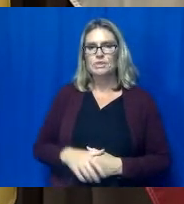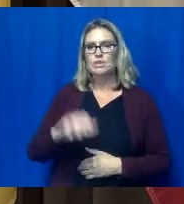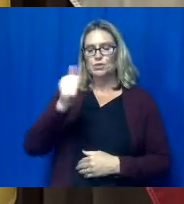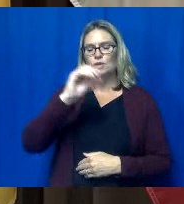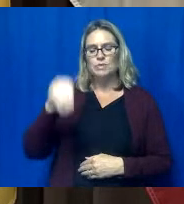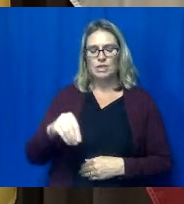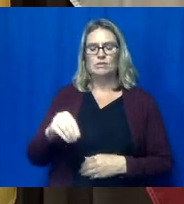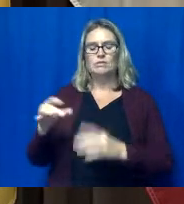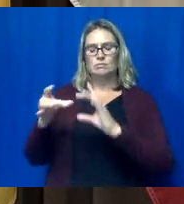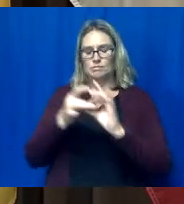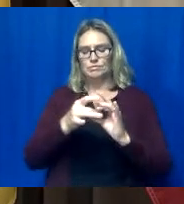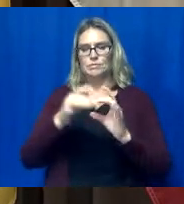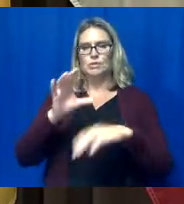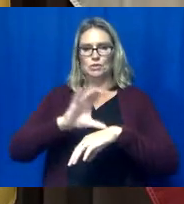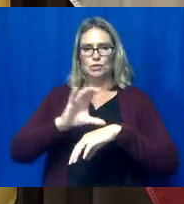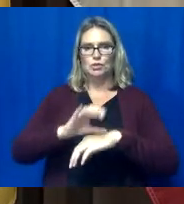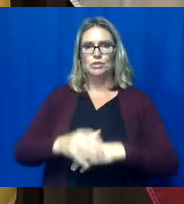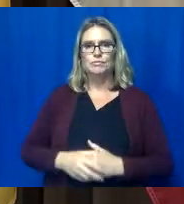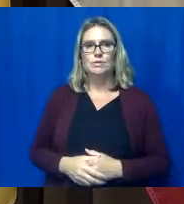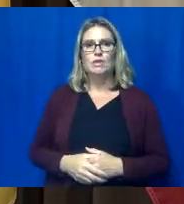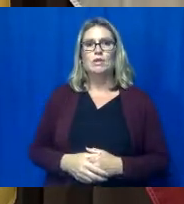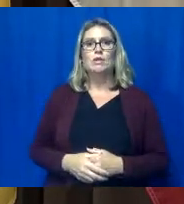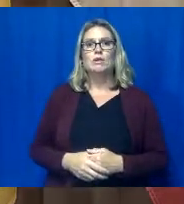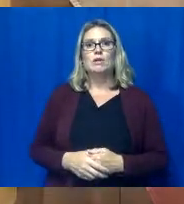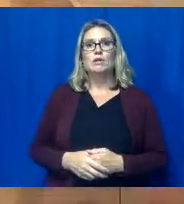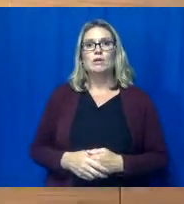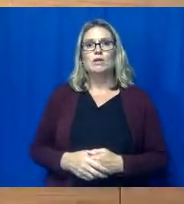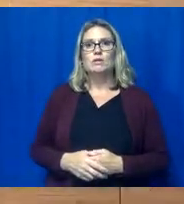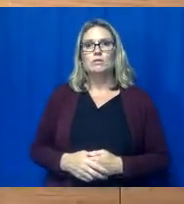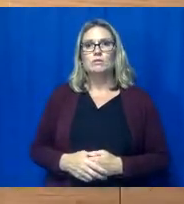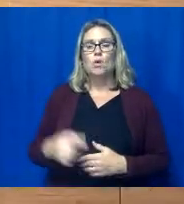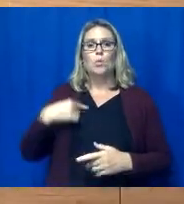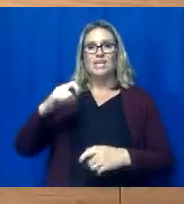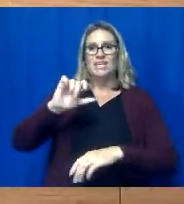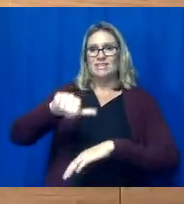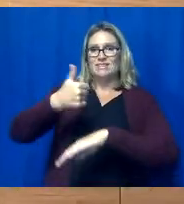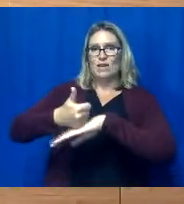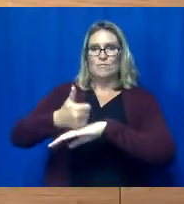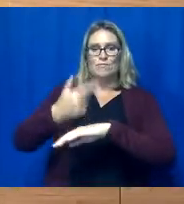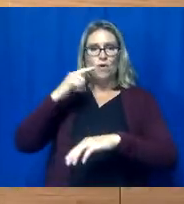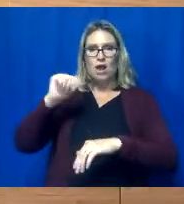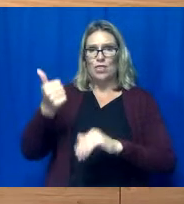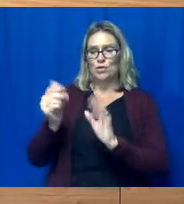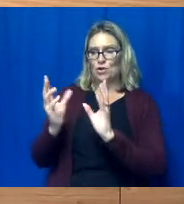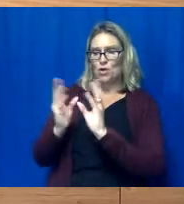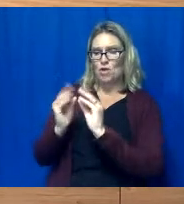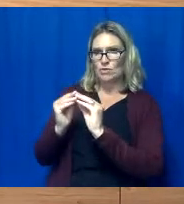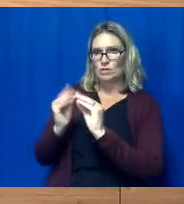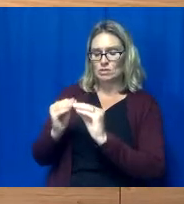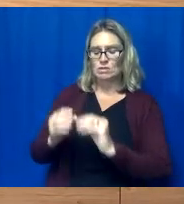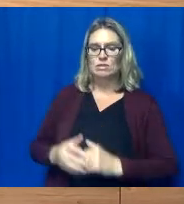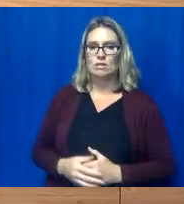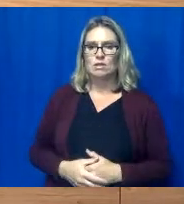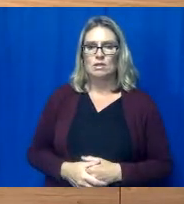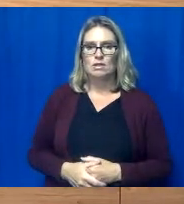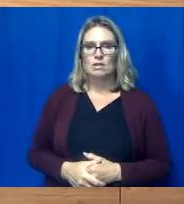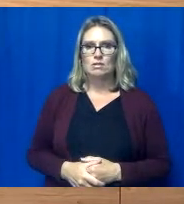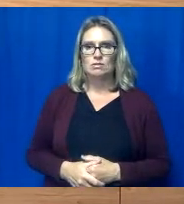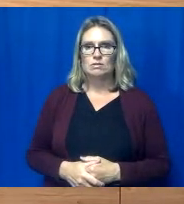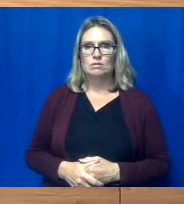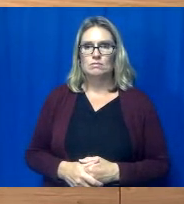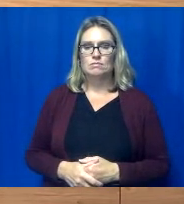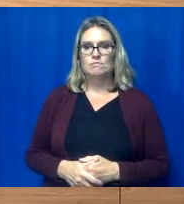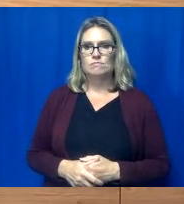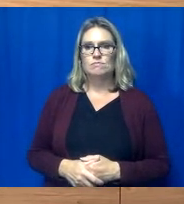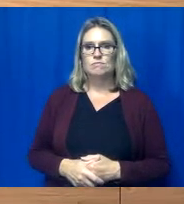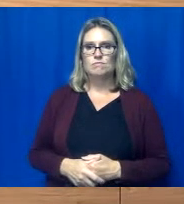to go to another colleague, if you don't mind, because we do have to set up for the press conference. Je vais aller à une autre personne pour poser des questions. We'll